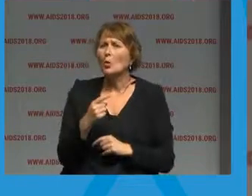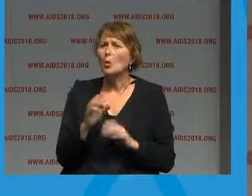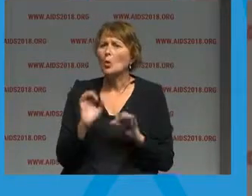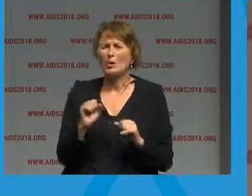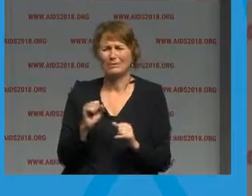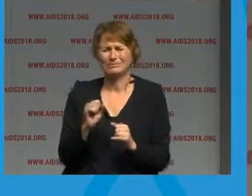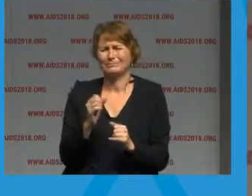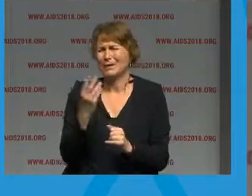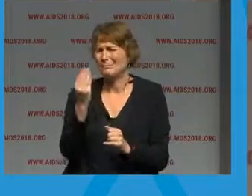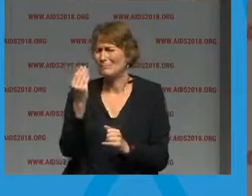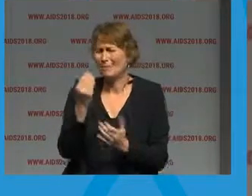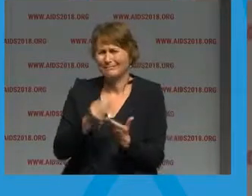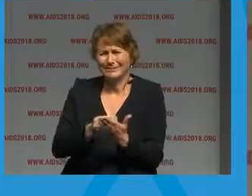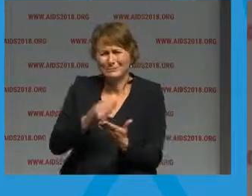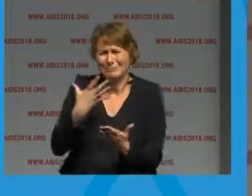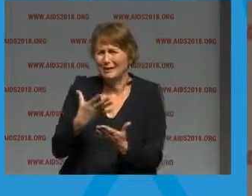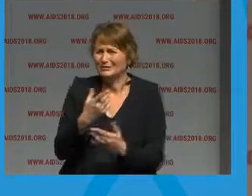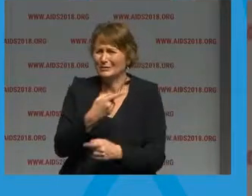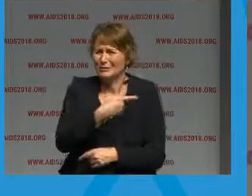too expensive for them.